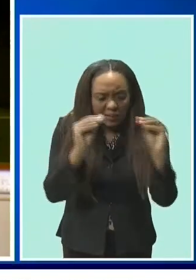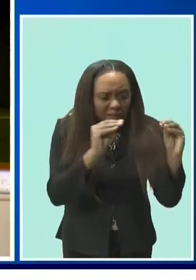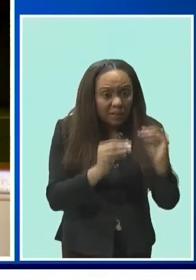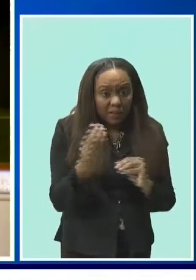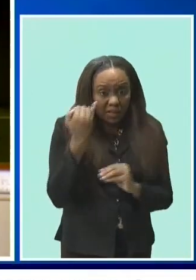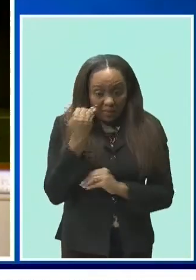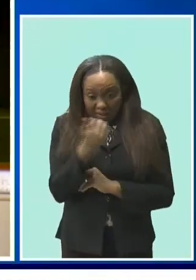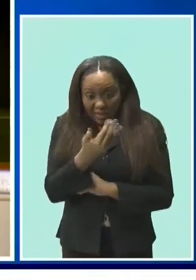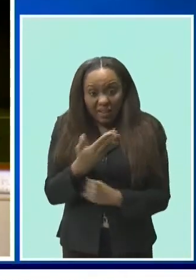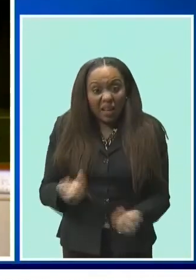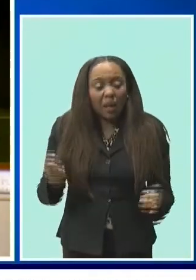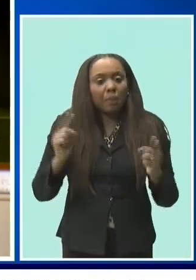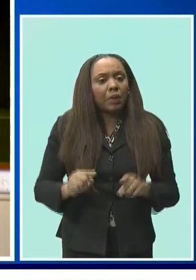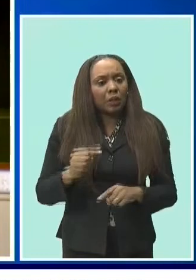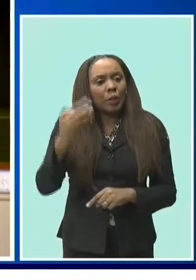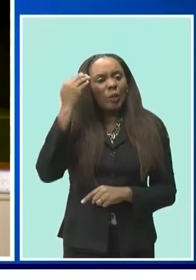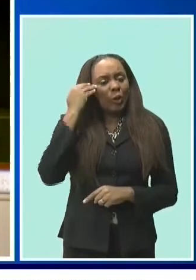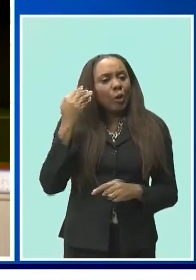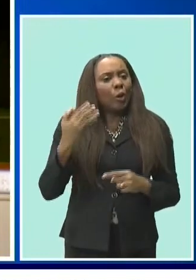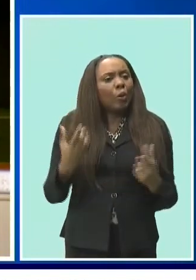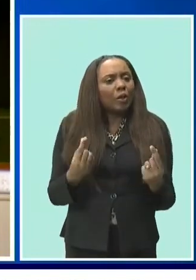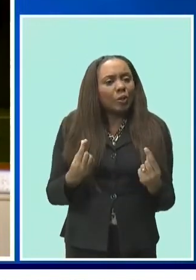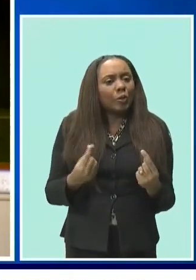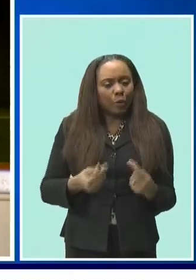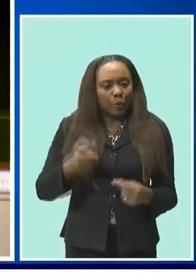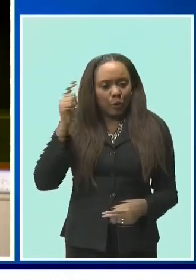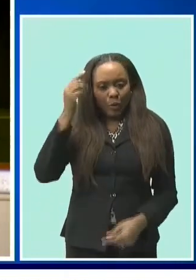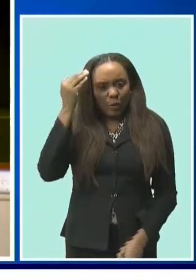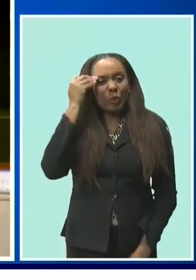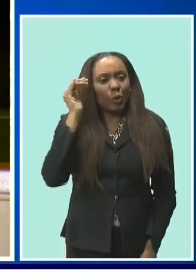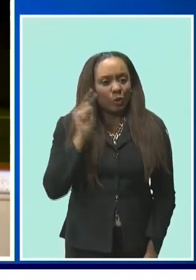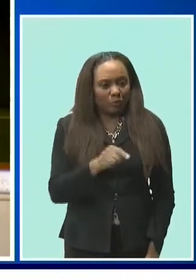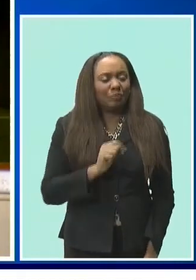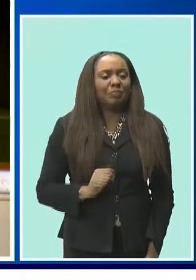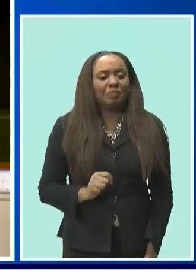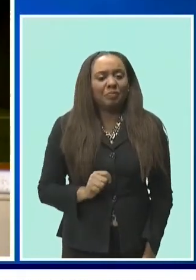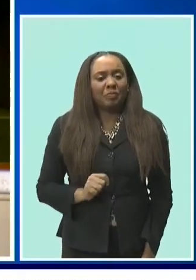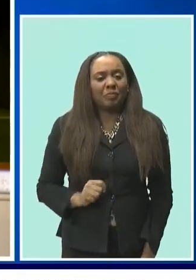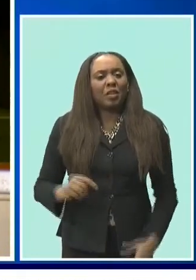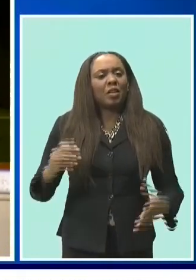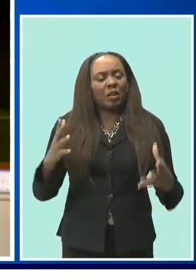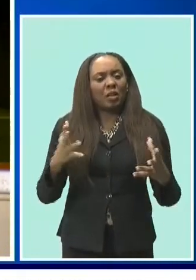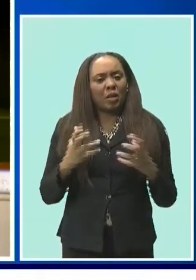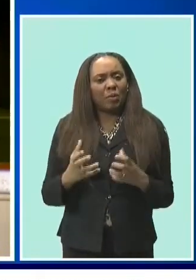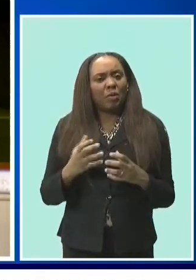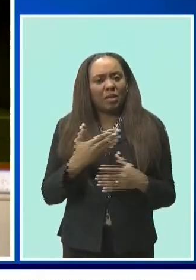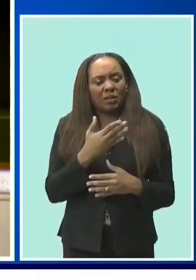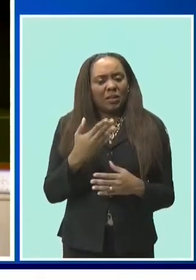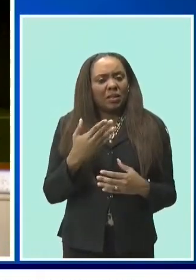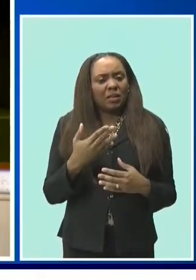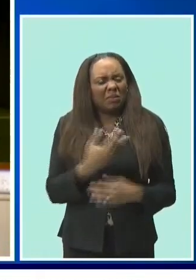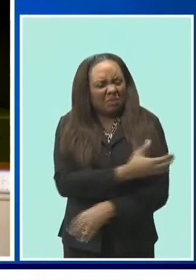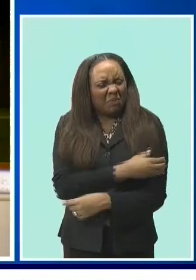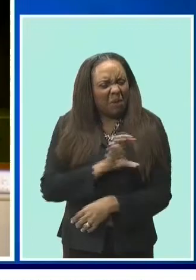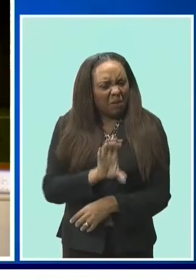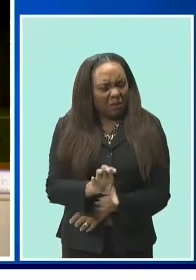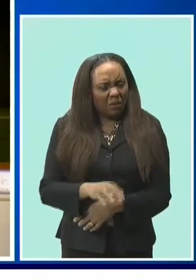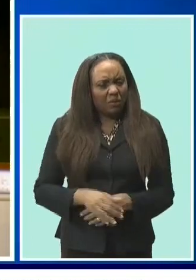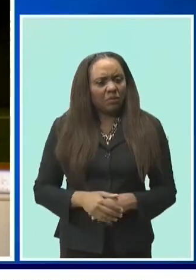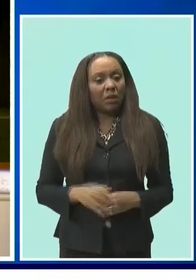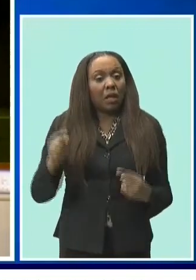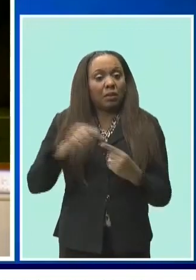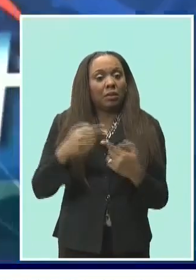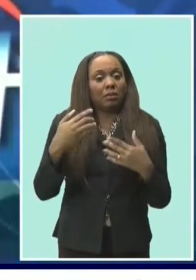anything should happen, so that they can help to mitigate and they can help to, bring some sort of comfort to themselves until further help can